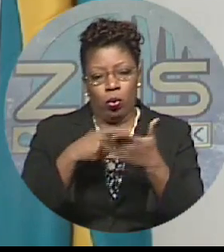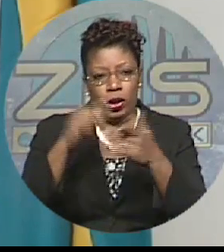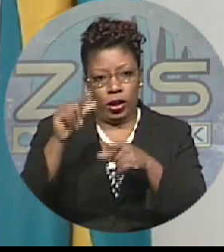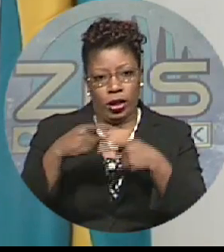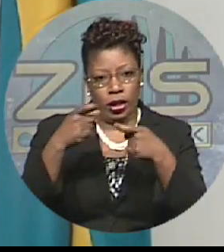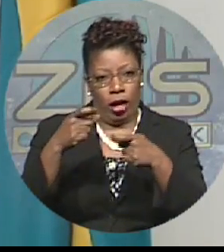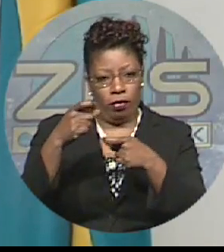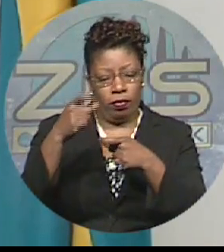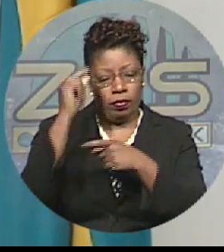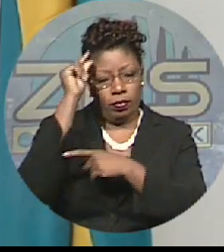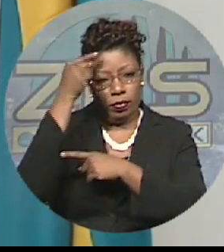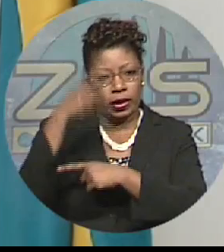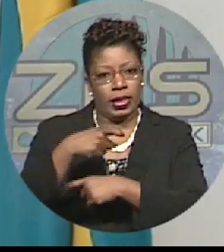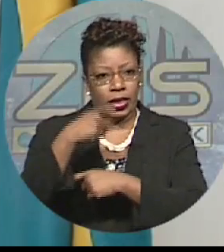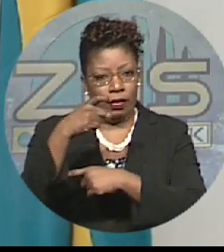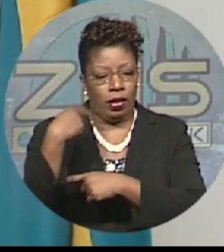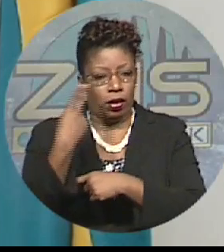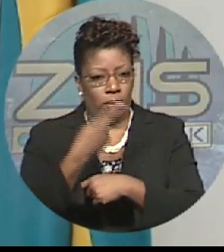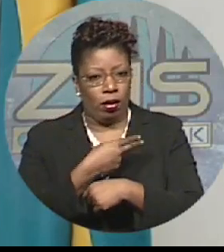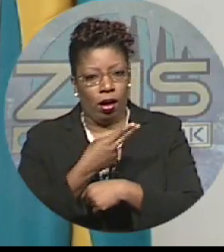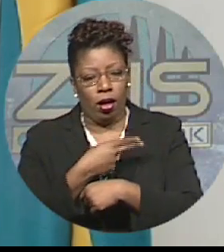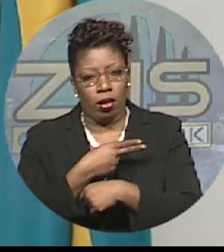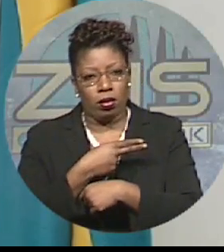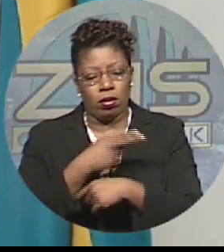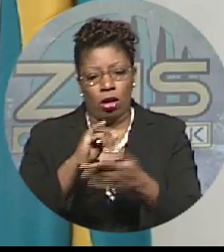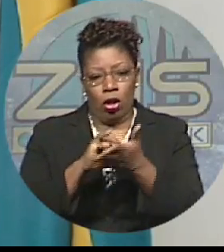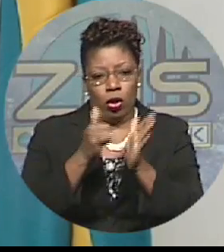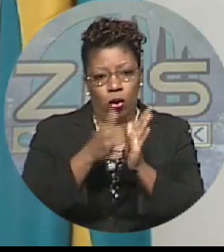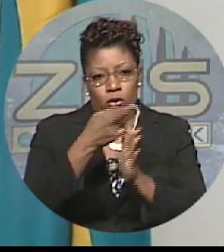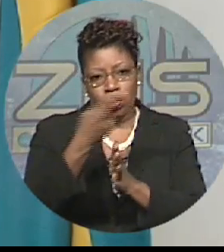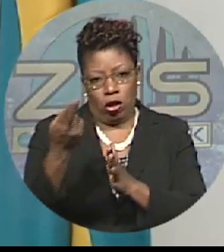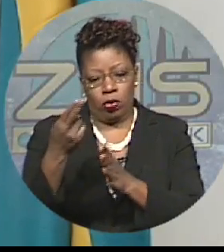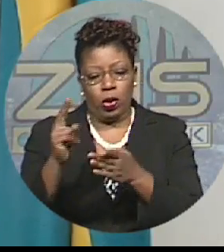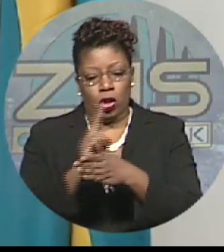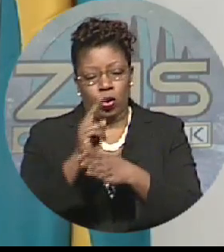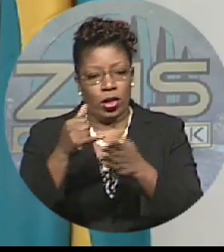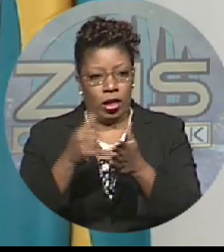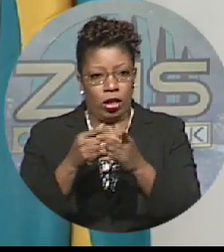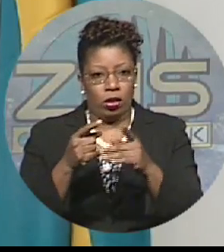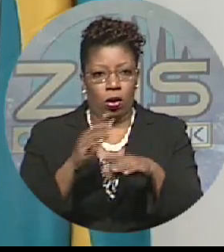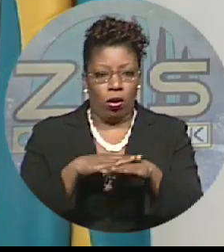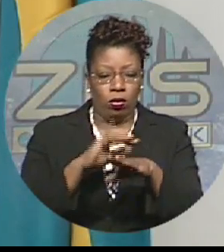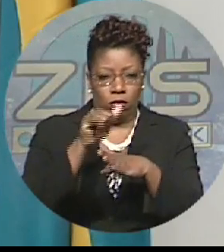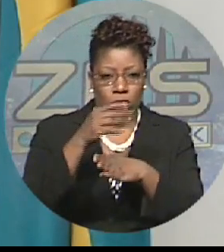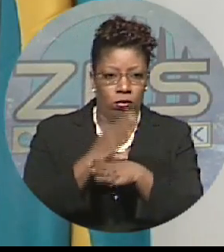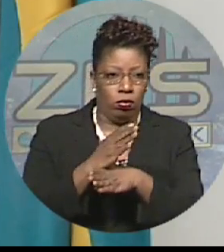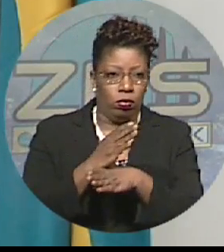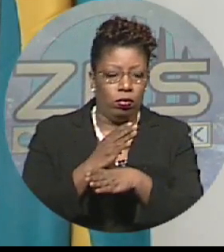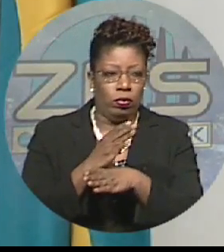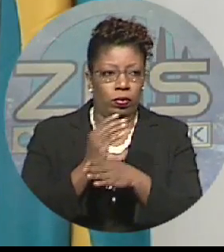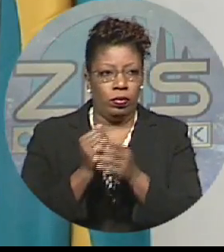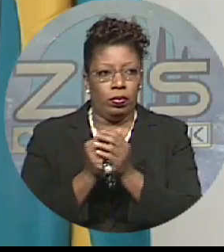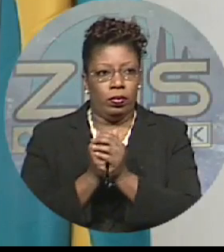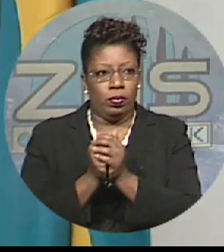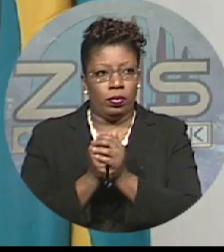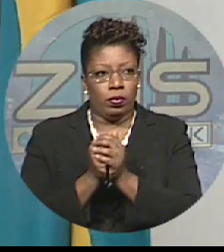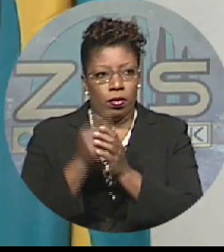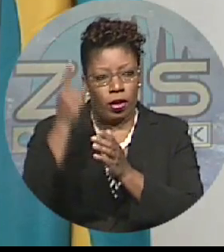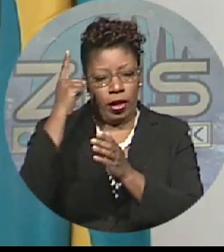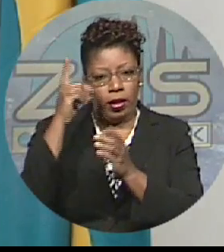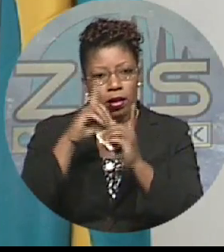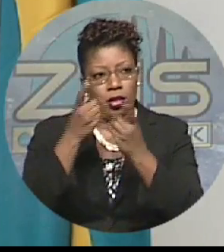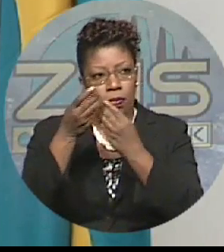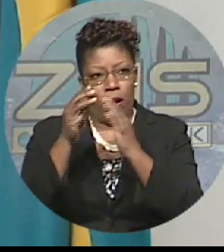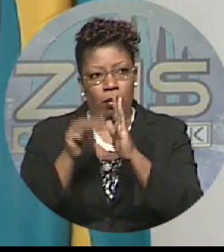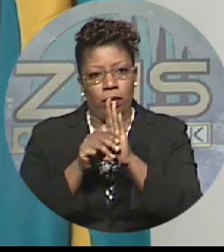government, those resources are being applied to the job. And I think that the department has